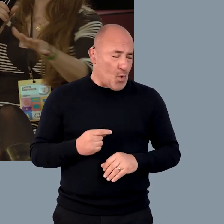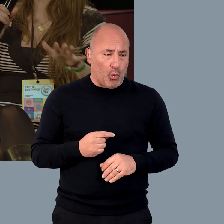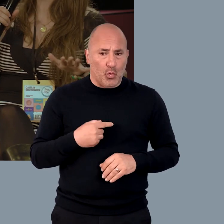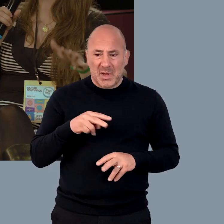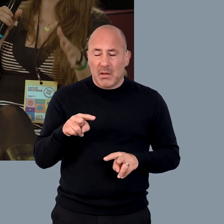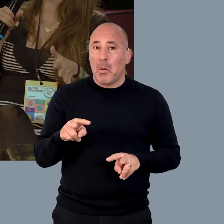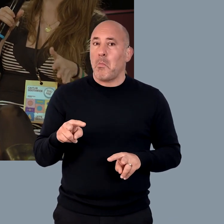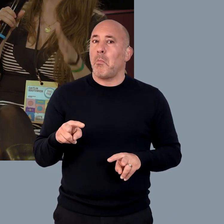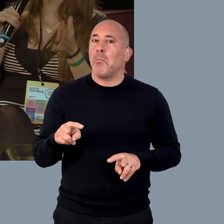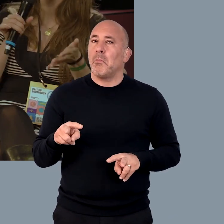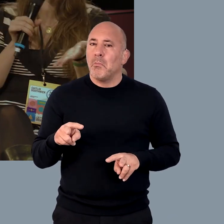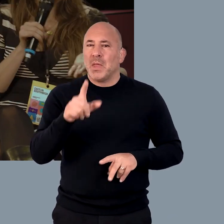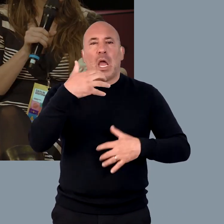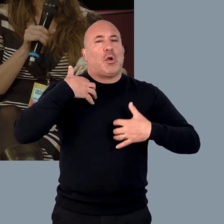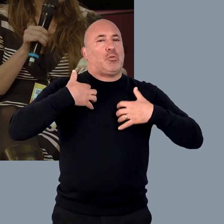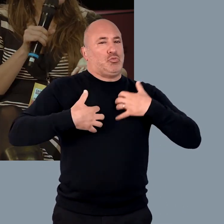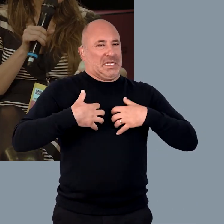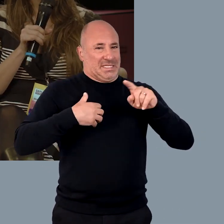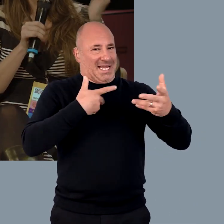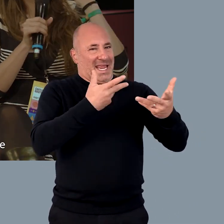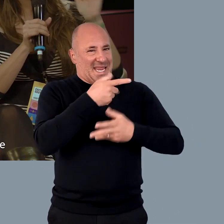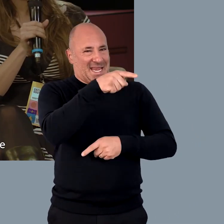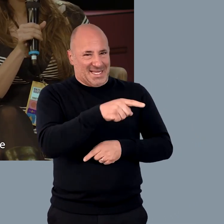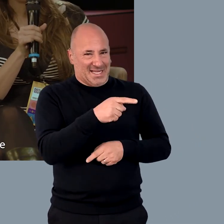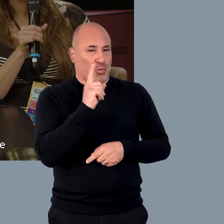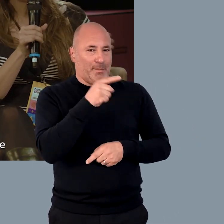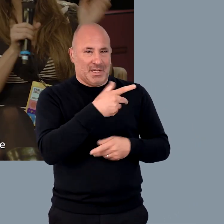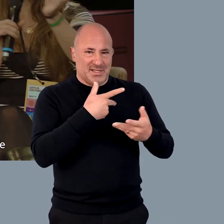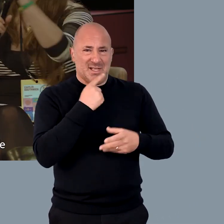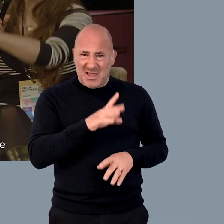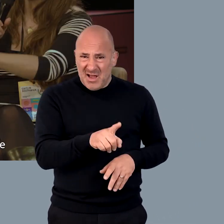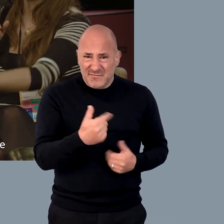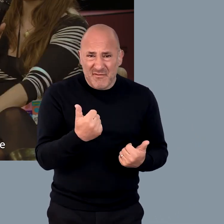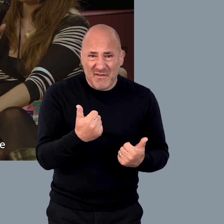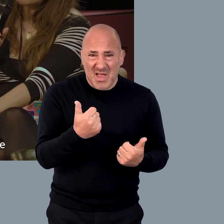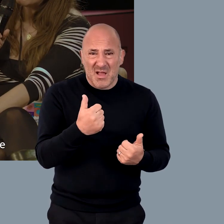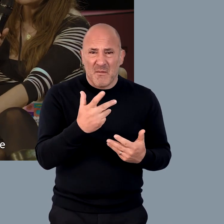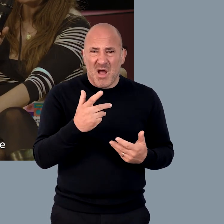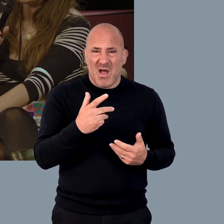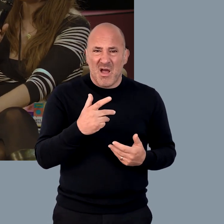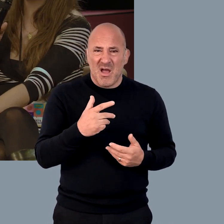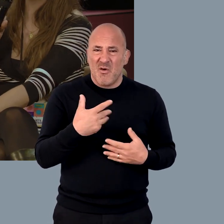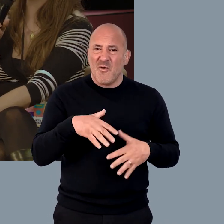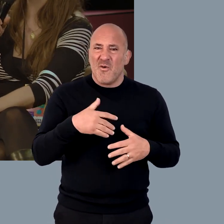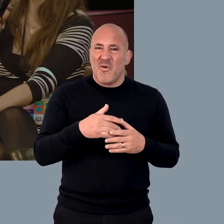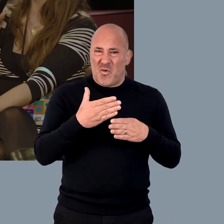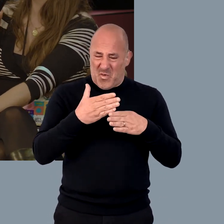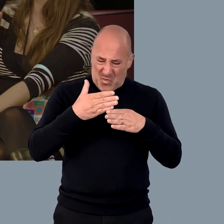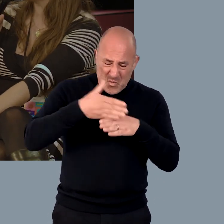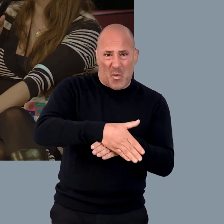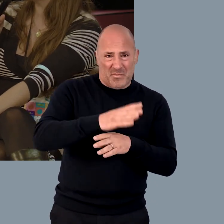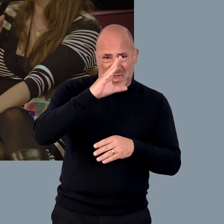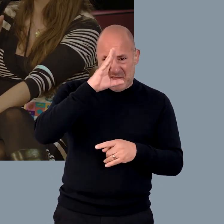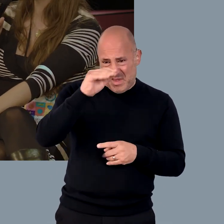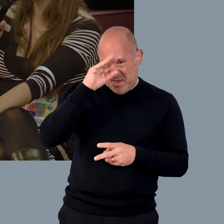there were no flat out no's, which I think is really inspiring. But what was so interesting about this conversation with my colleague was that she was saying, yeah,